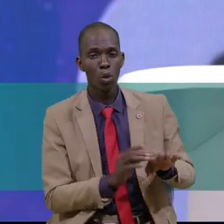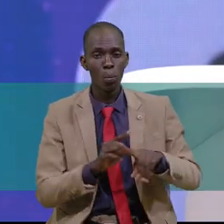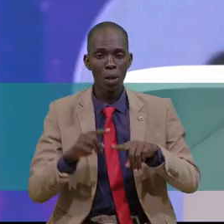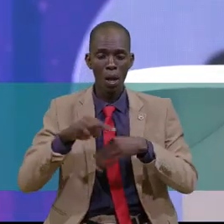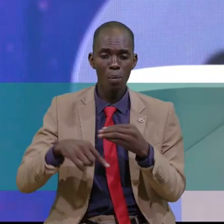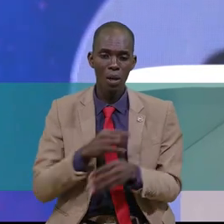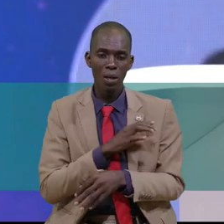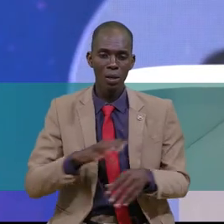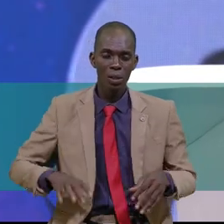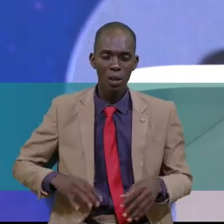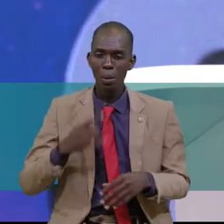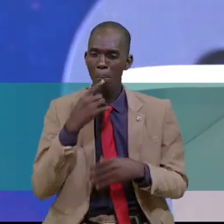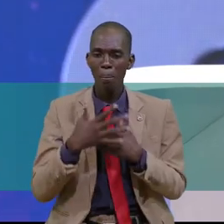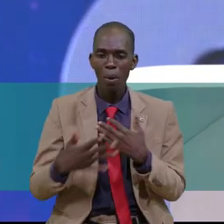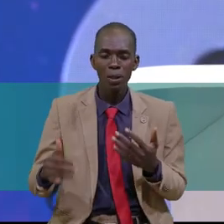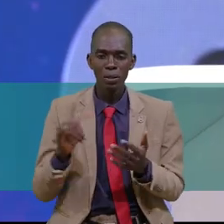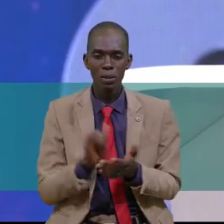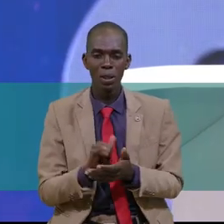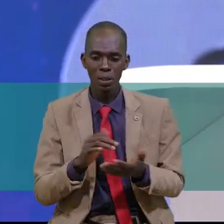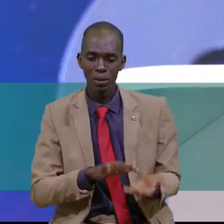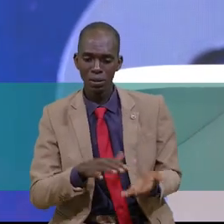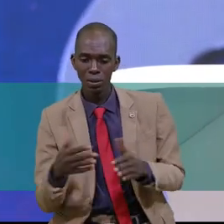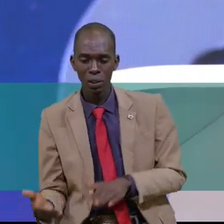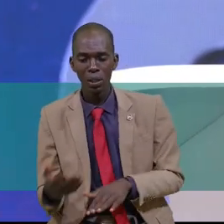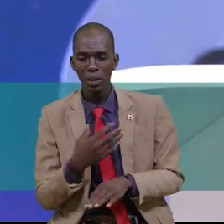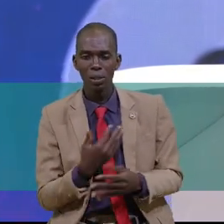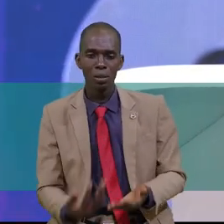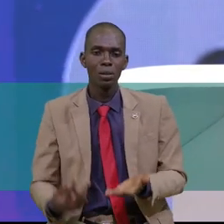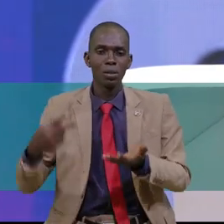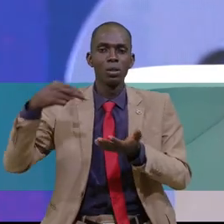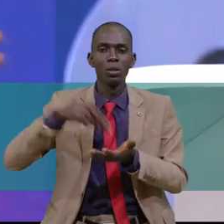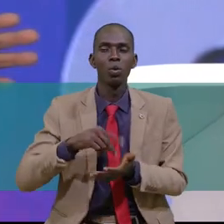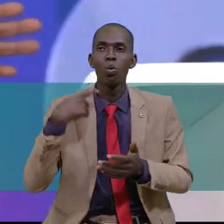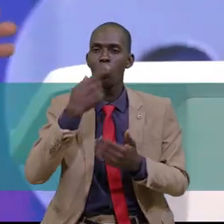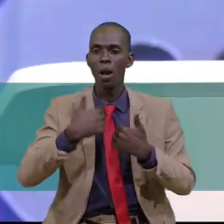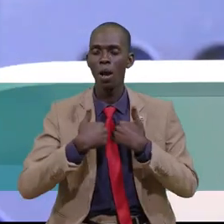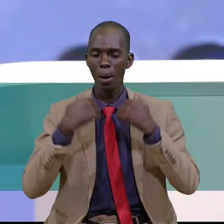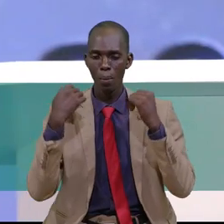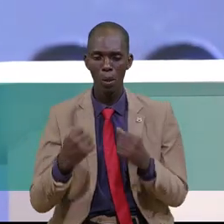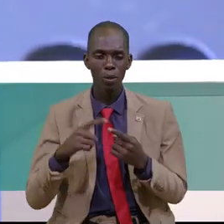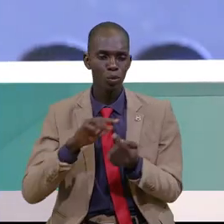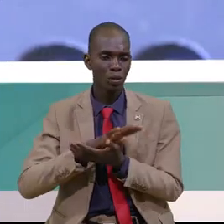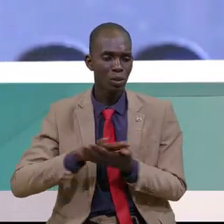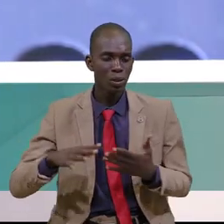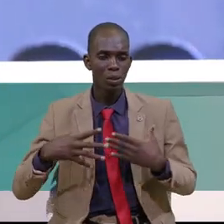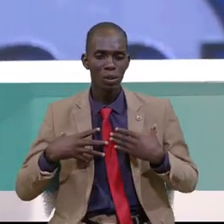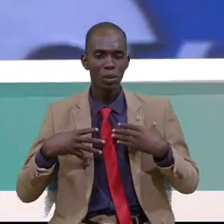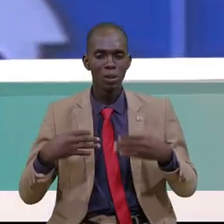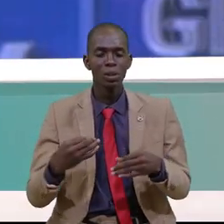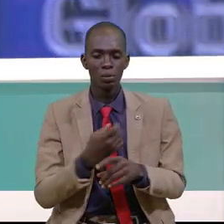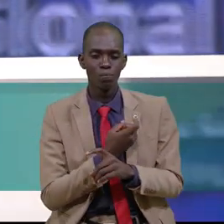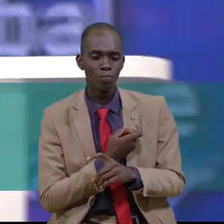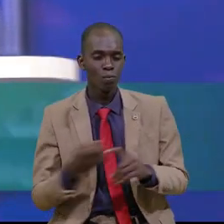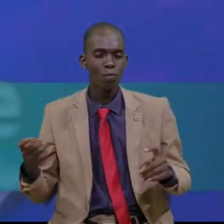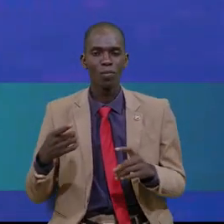who has the power to forgive, the power to cleanse, the power to renew, and the power to bruise the